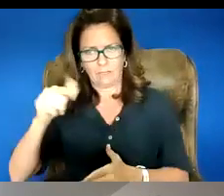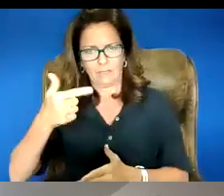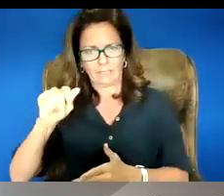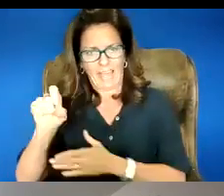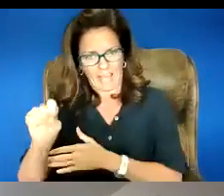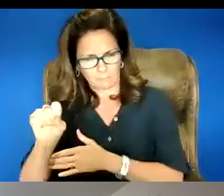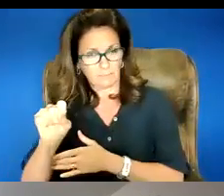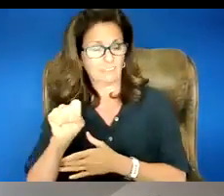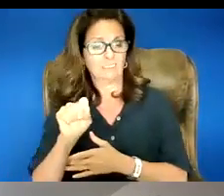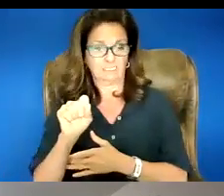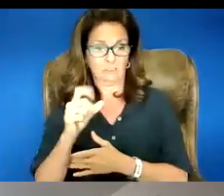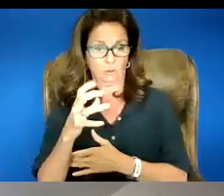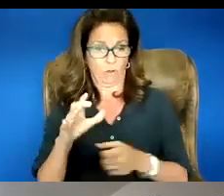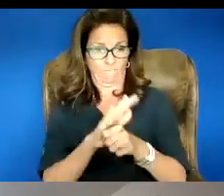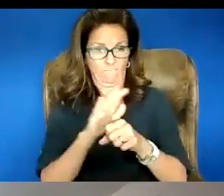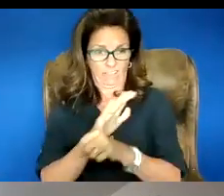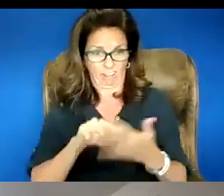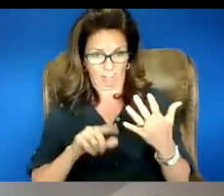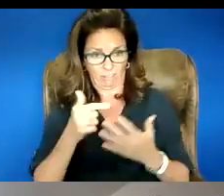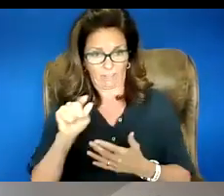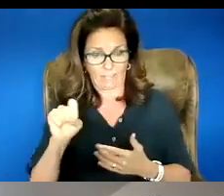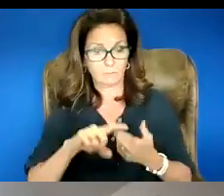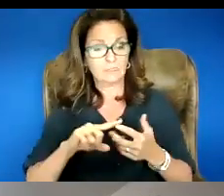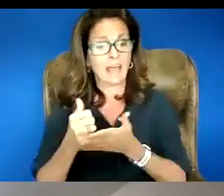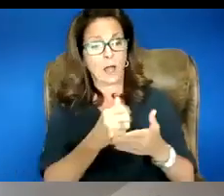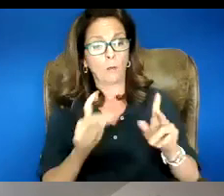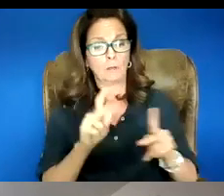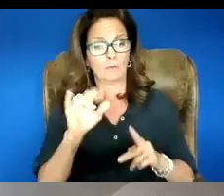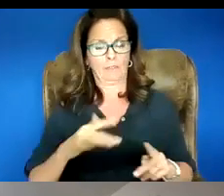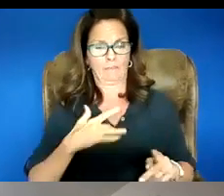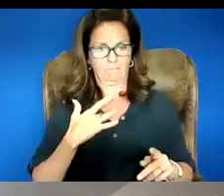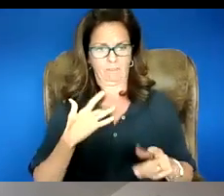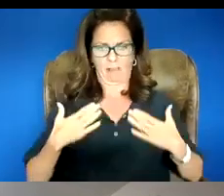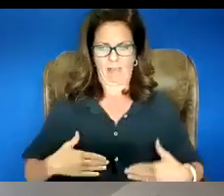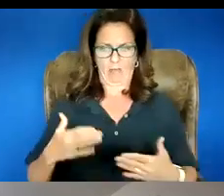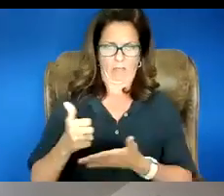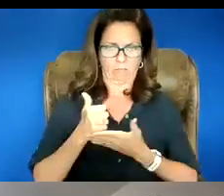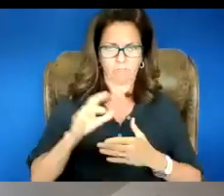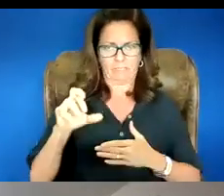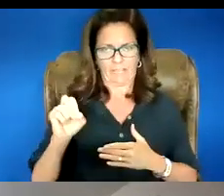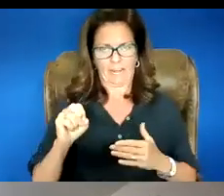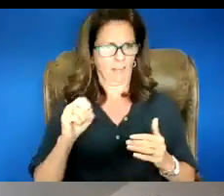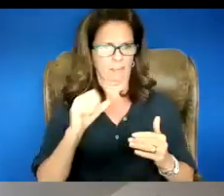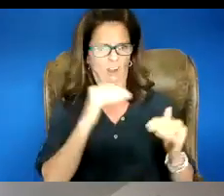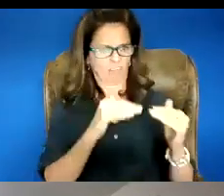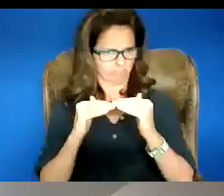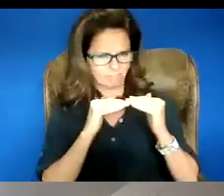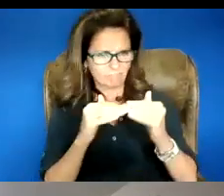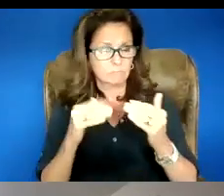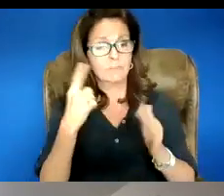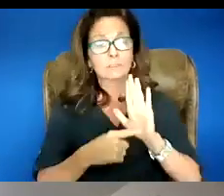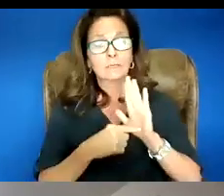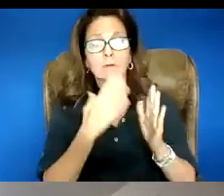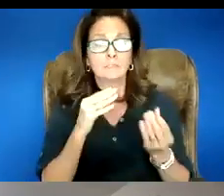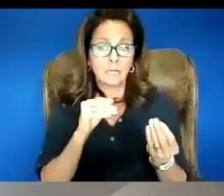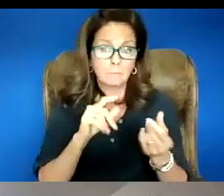inequities. So we think about the chronic conditions like diabetes and tobacco dependence